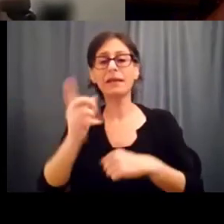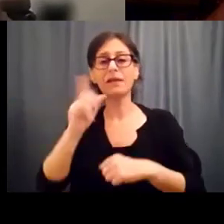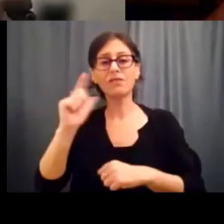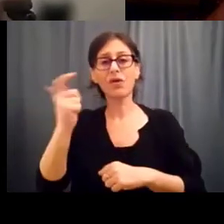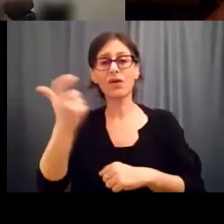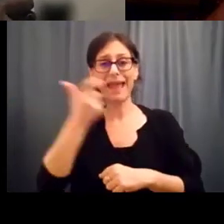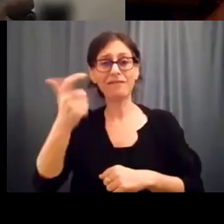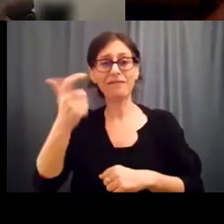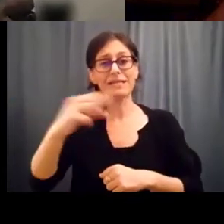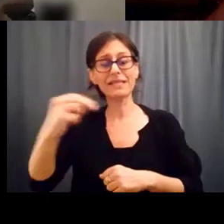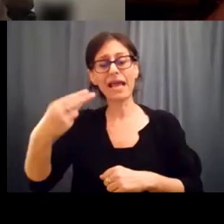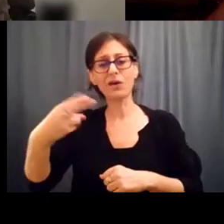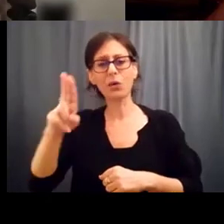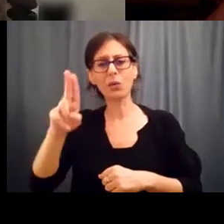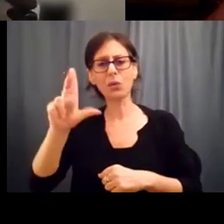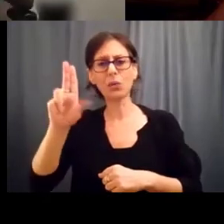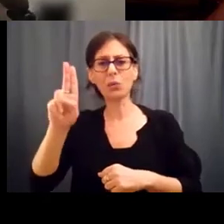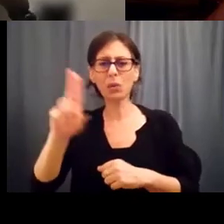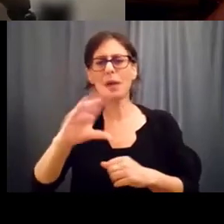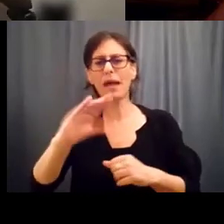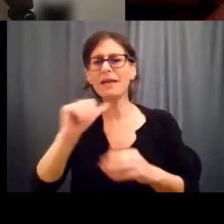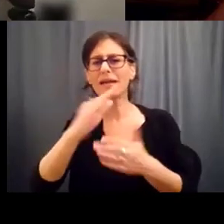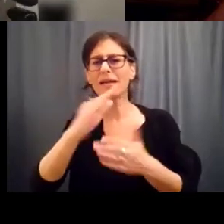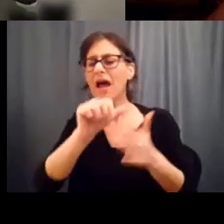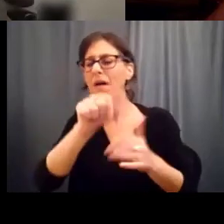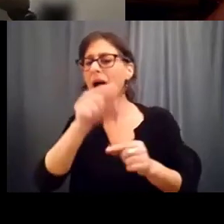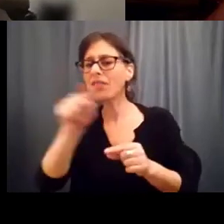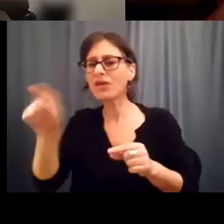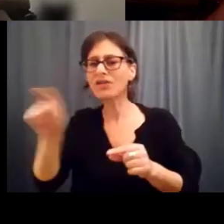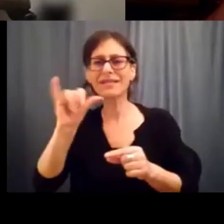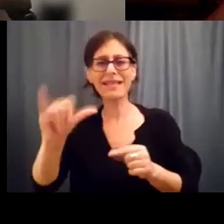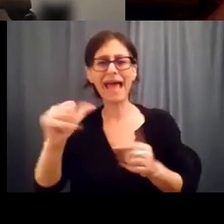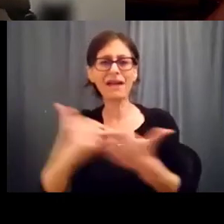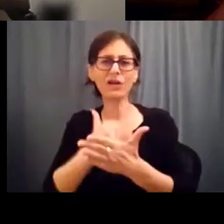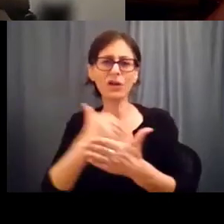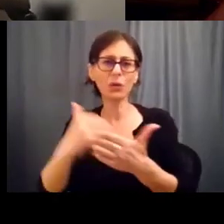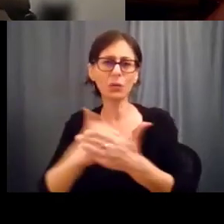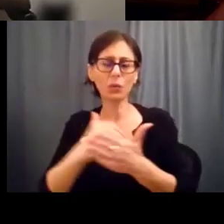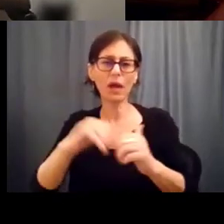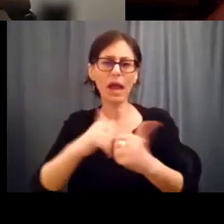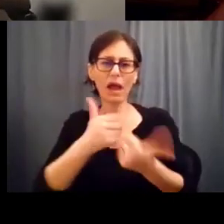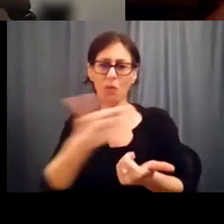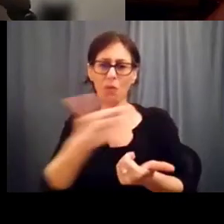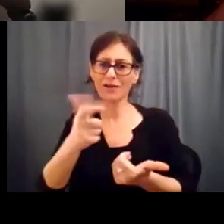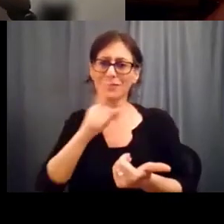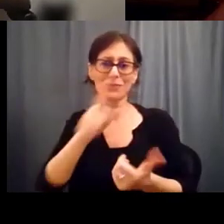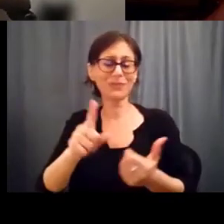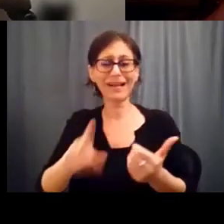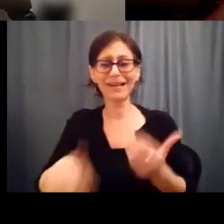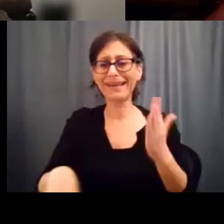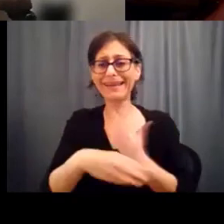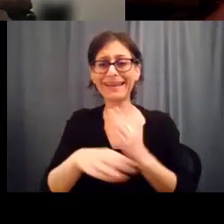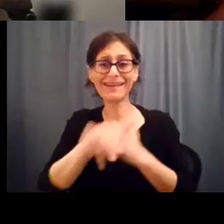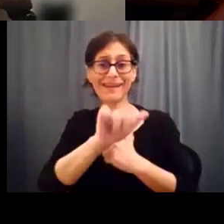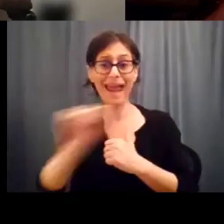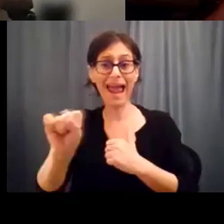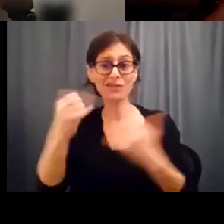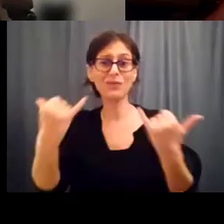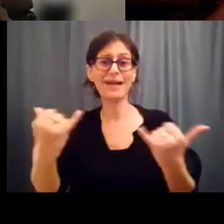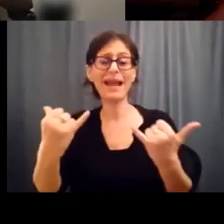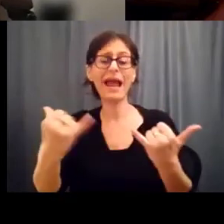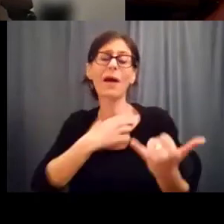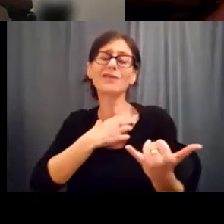and Hulu and some others, streaming is kicking ass right now. I just wish that they would